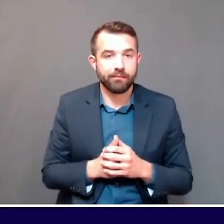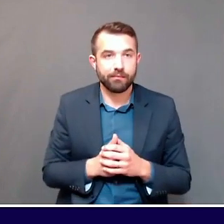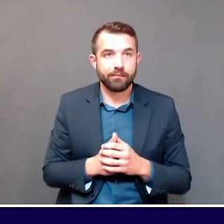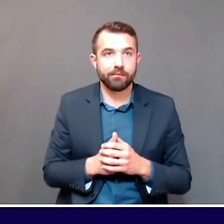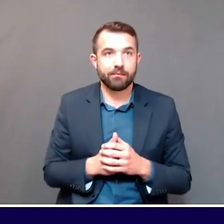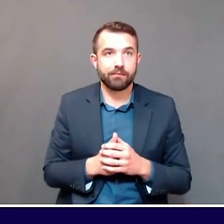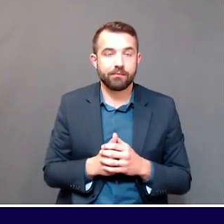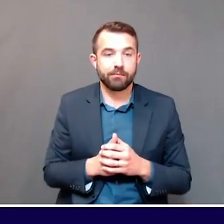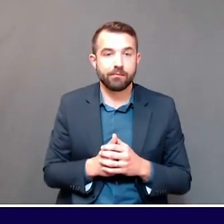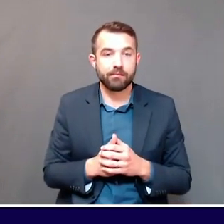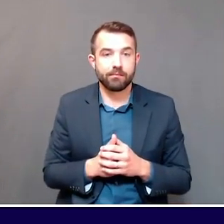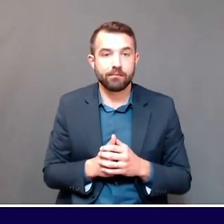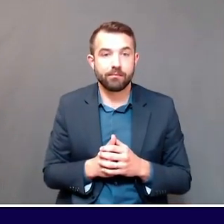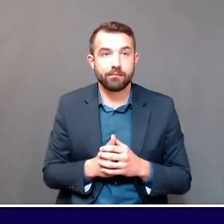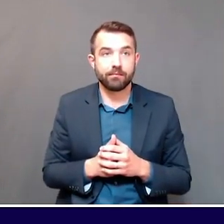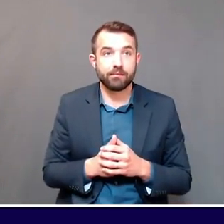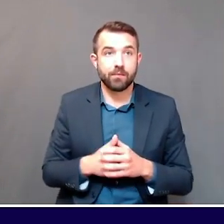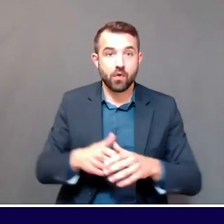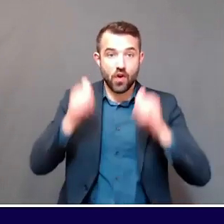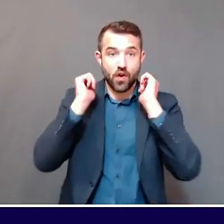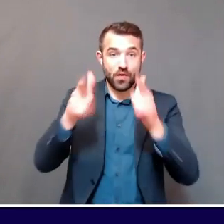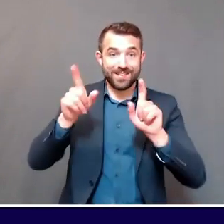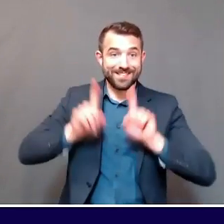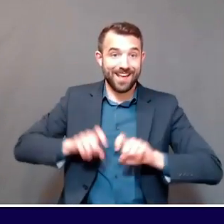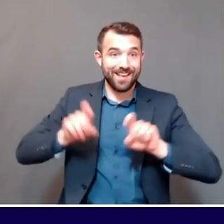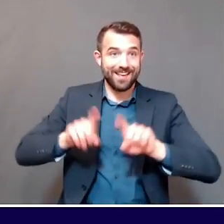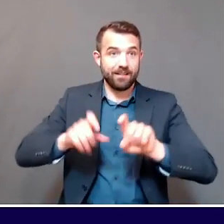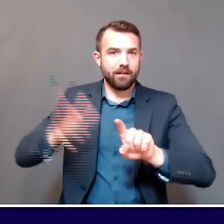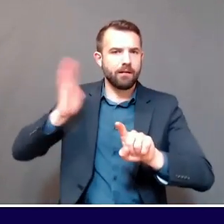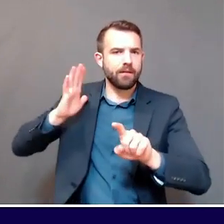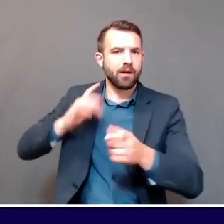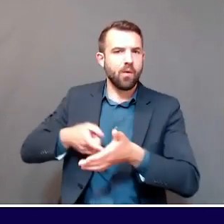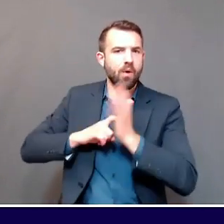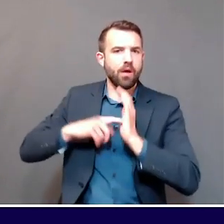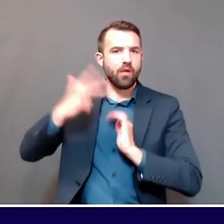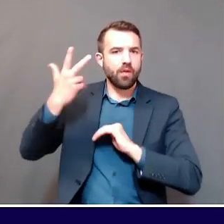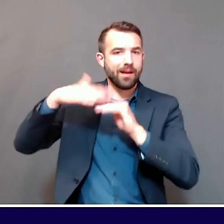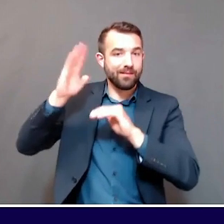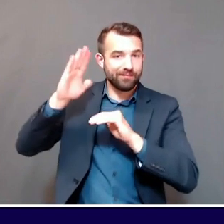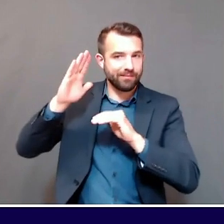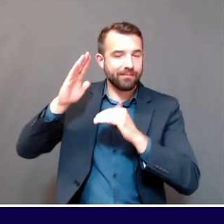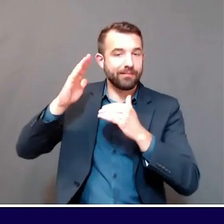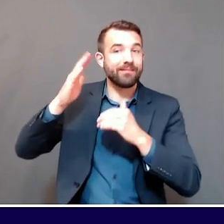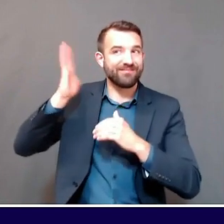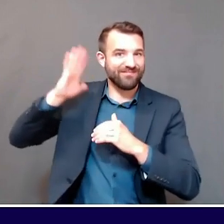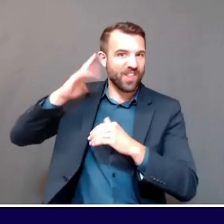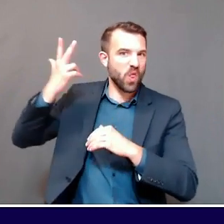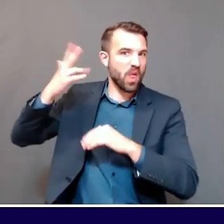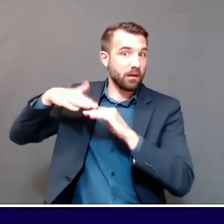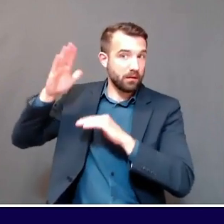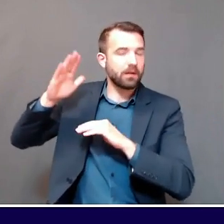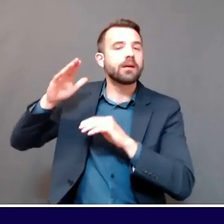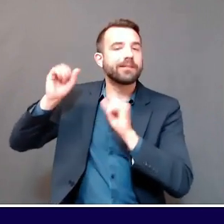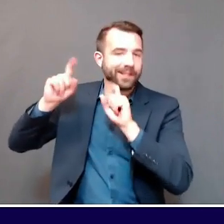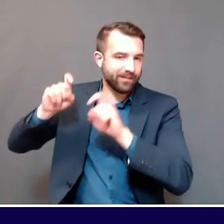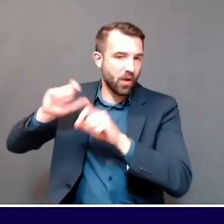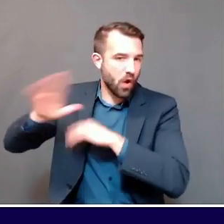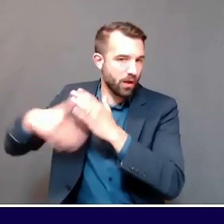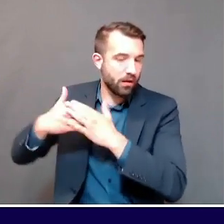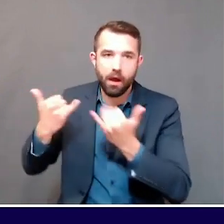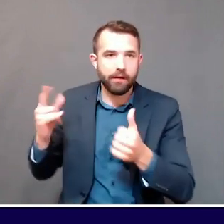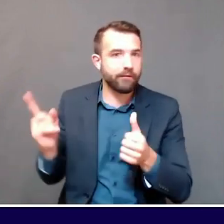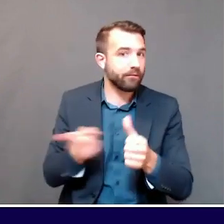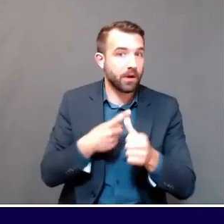recommend universal testing from 3 to 1 in a congregate living or congregate care facility. That has greatly expanded